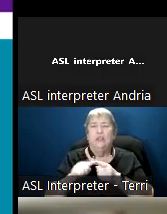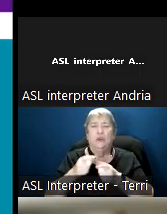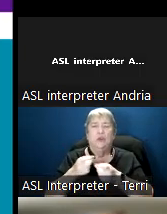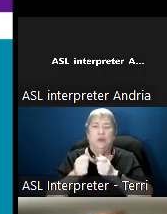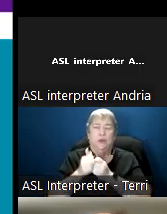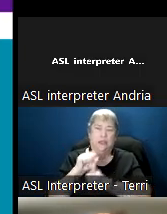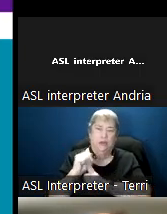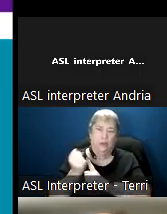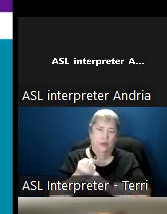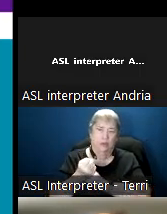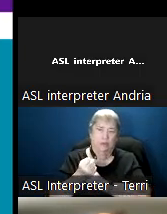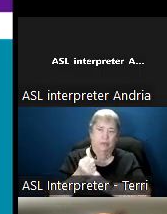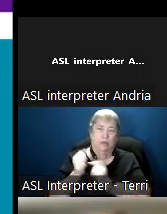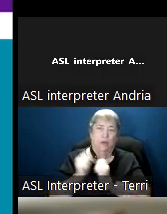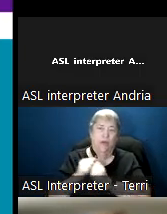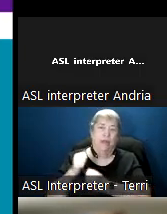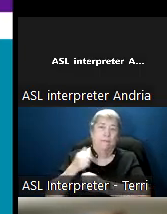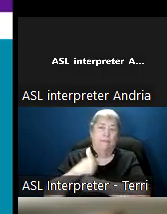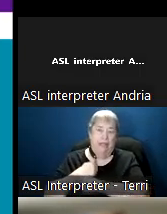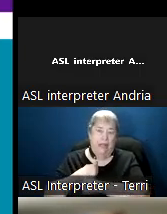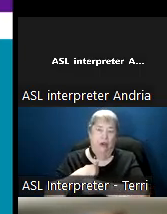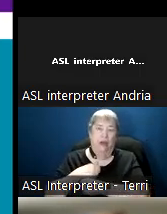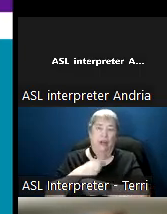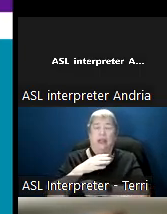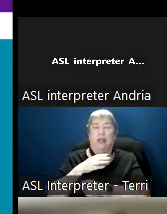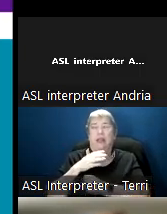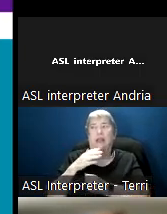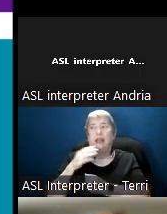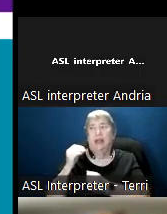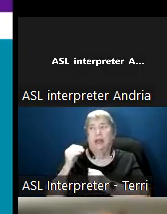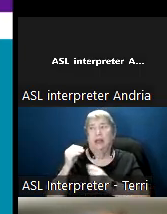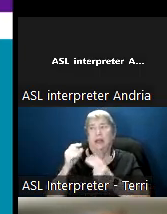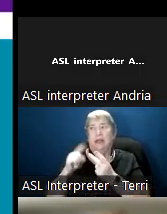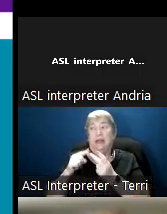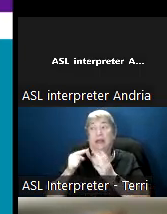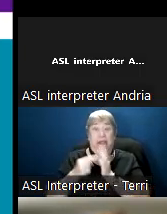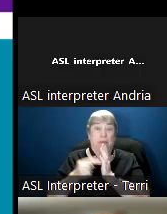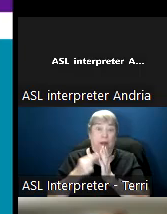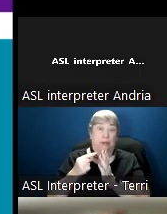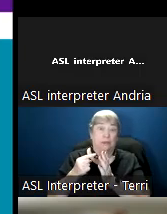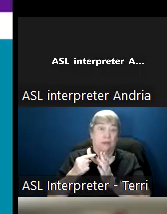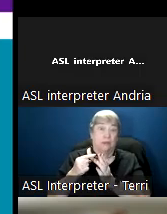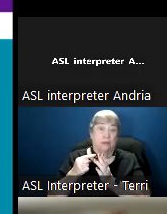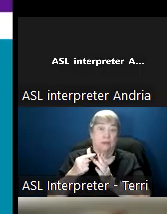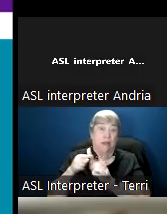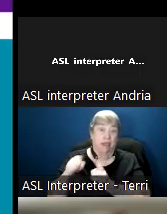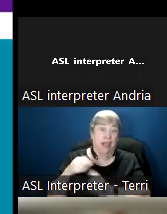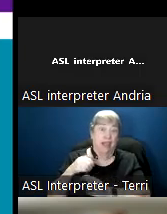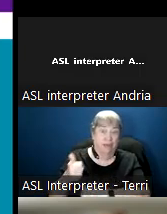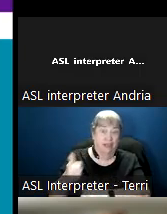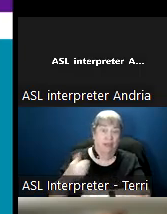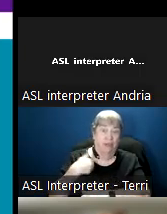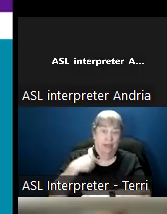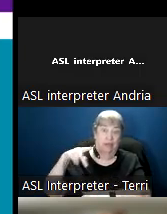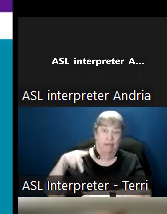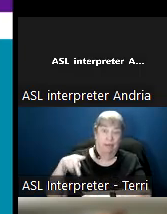with veterans, and a lot of times you're dealing with people who themselves have PTSD or other things